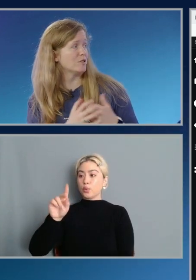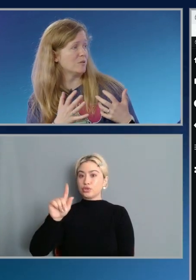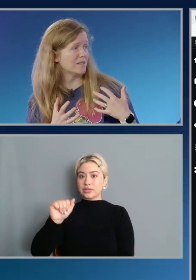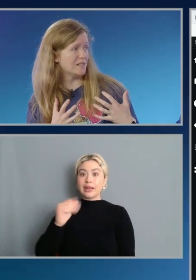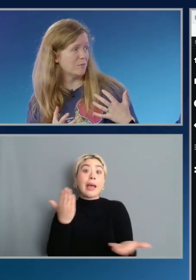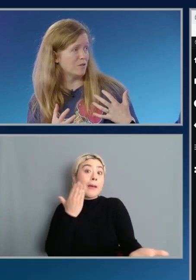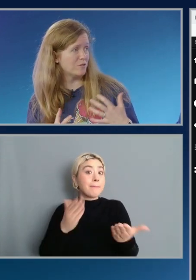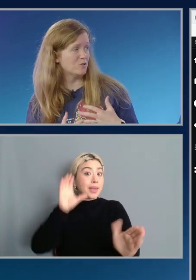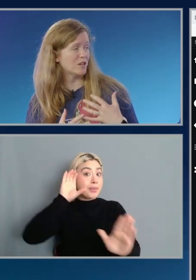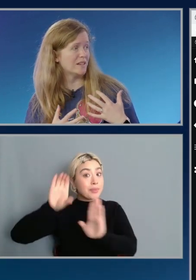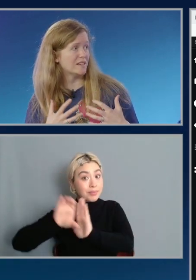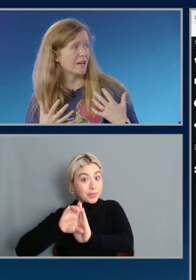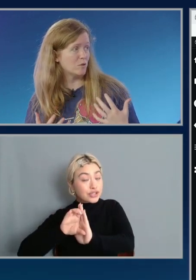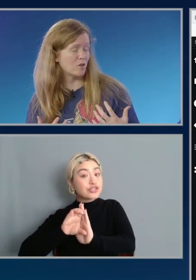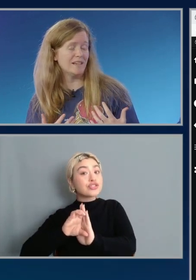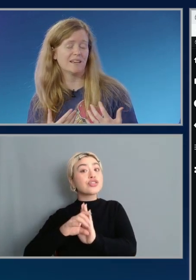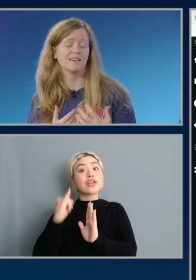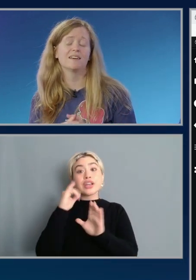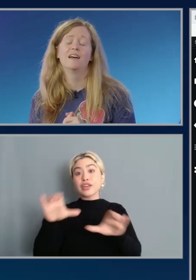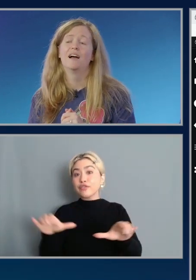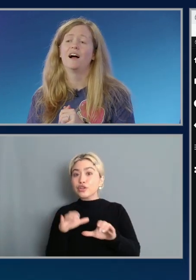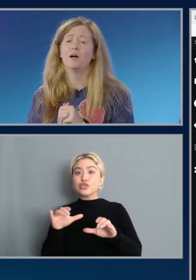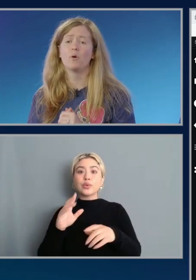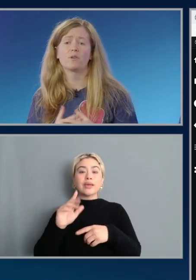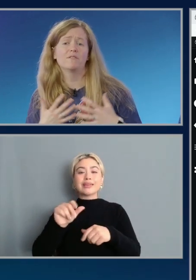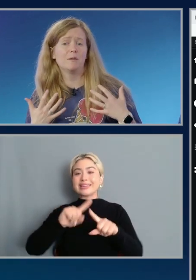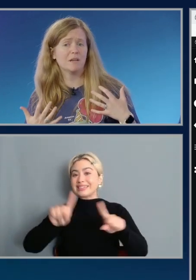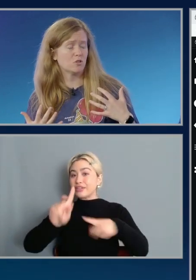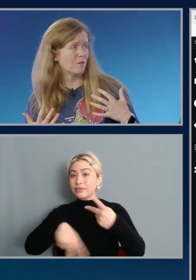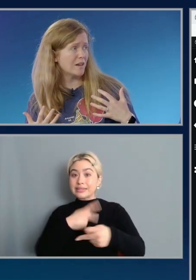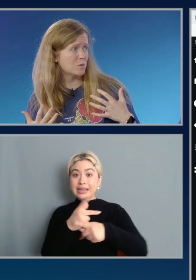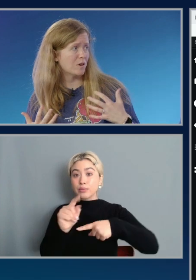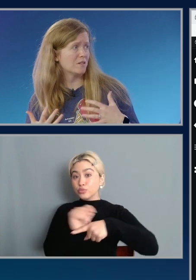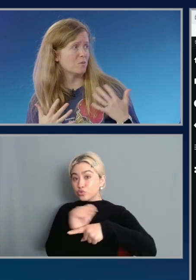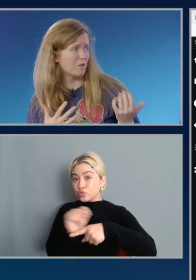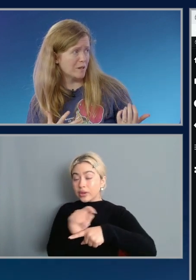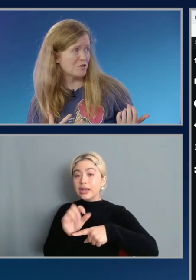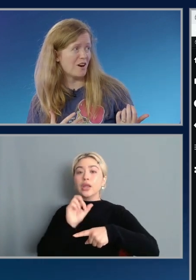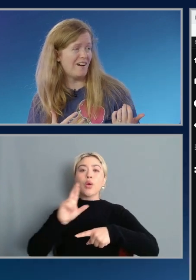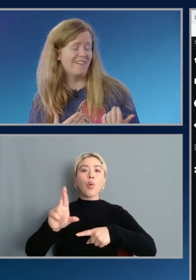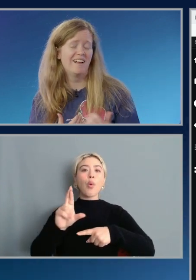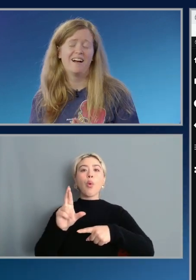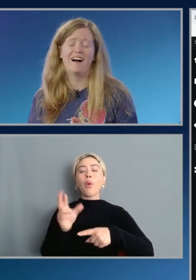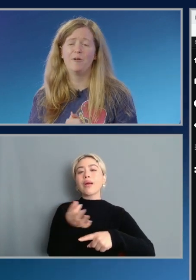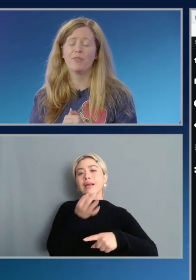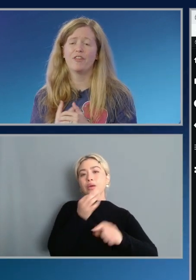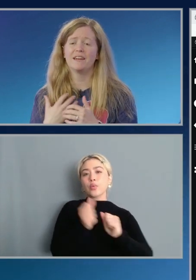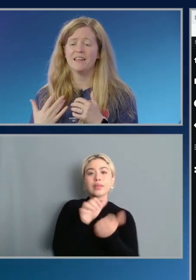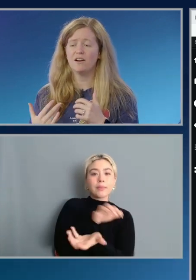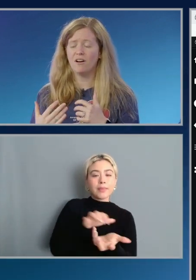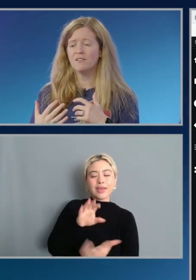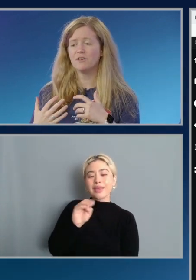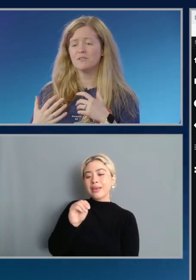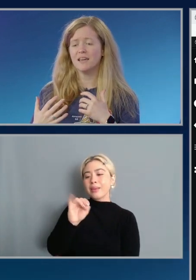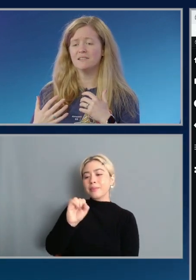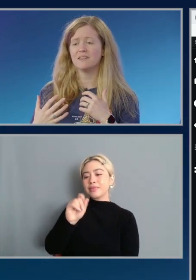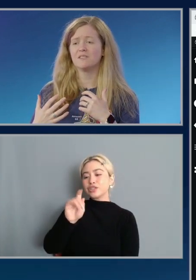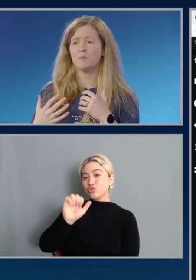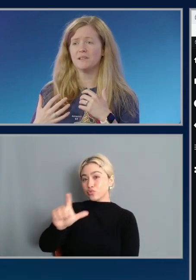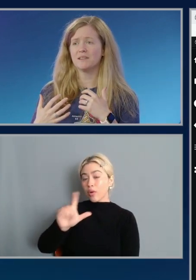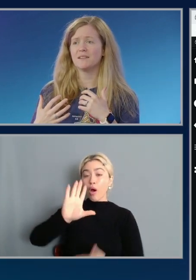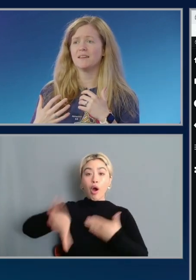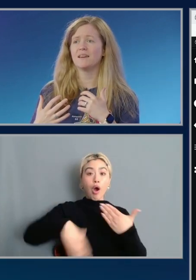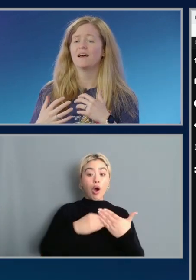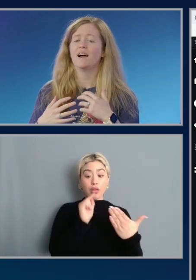well if you're doing a stable diffusion type training or even a mixture of experts with Mixtral, then in all of those